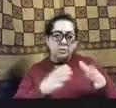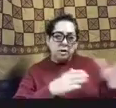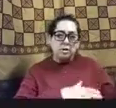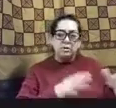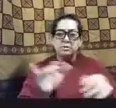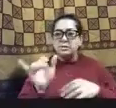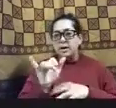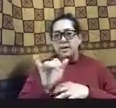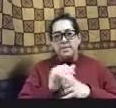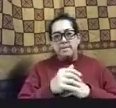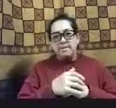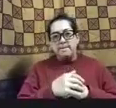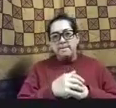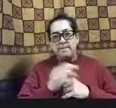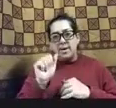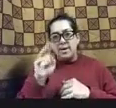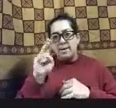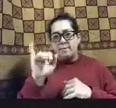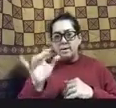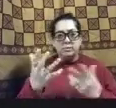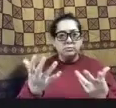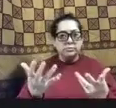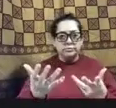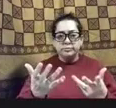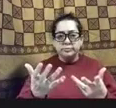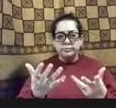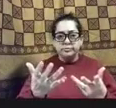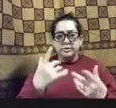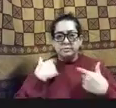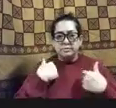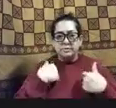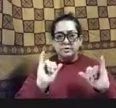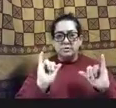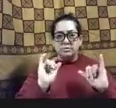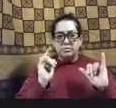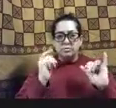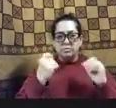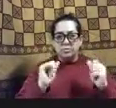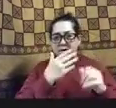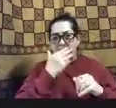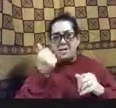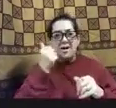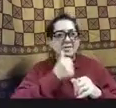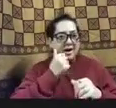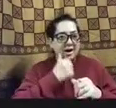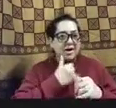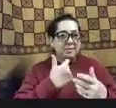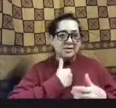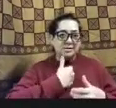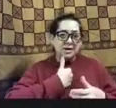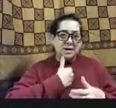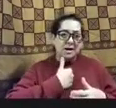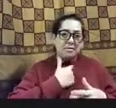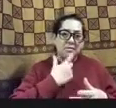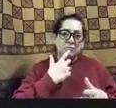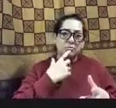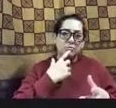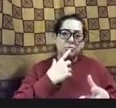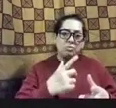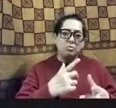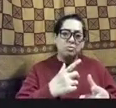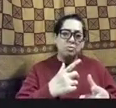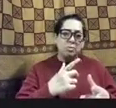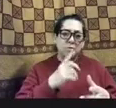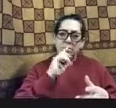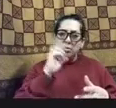what Amy does. You know, I'm still striving to get a little bit better each day. But it's just so inspiration and makes